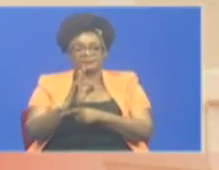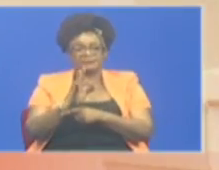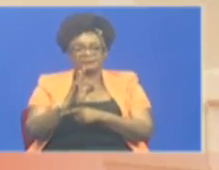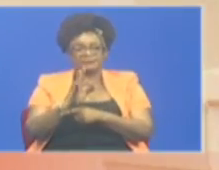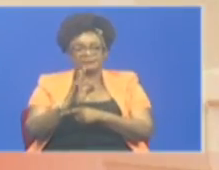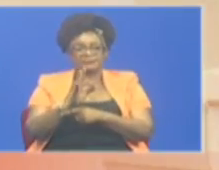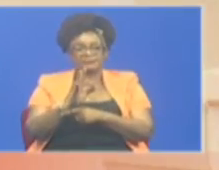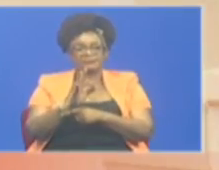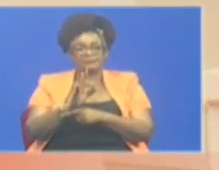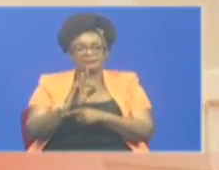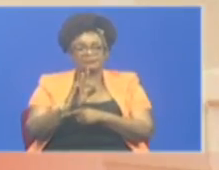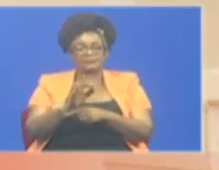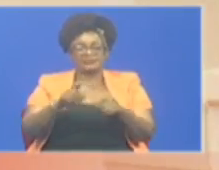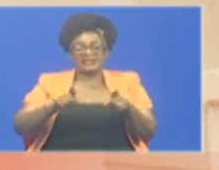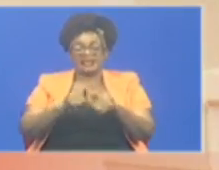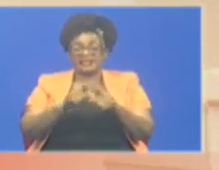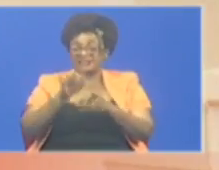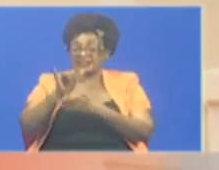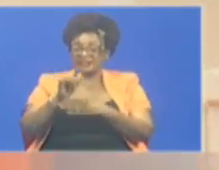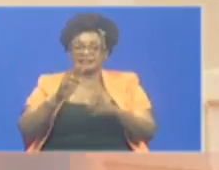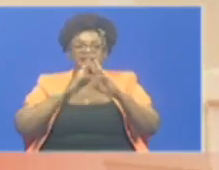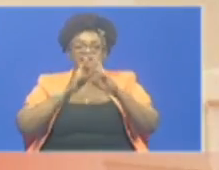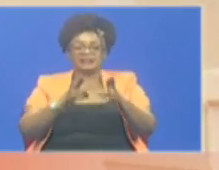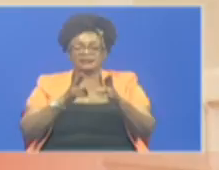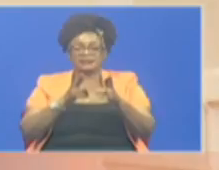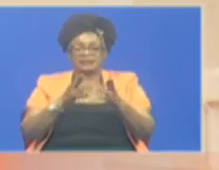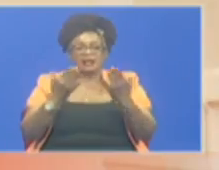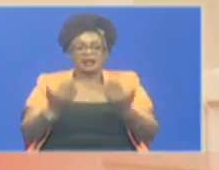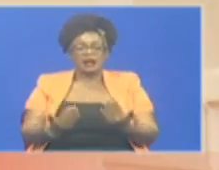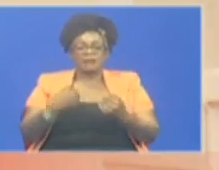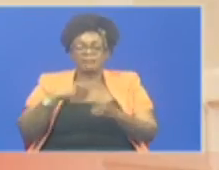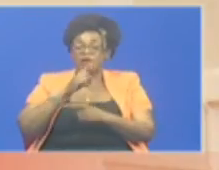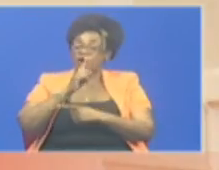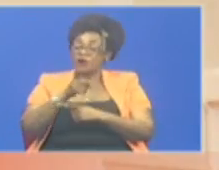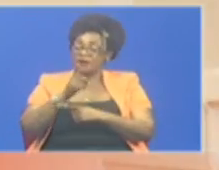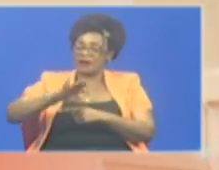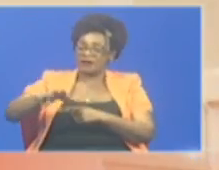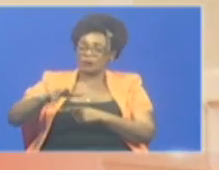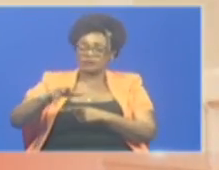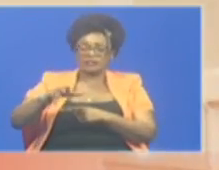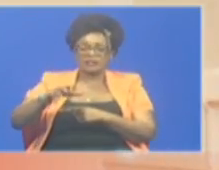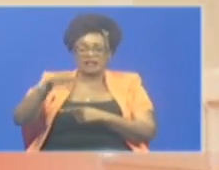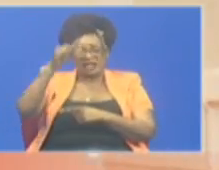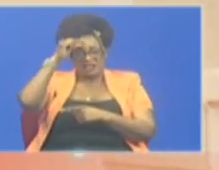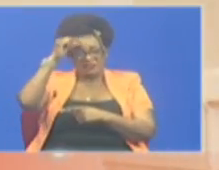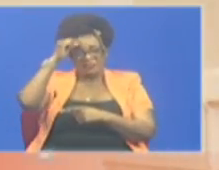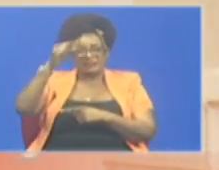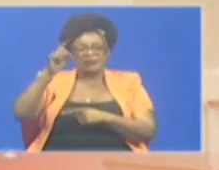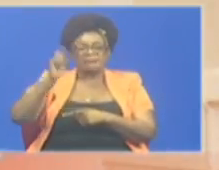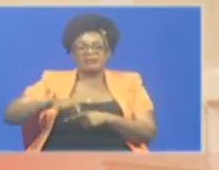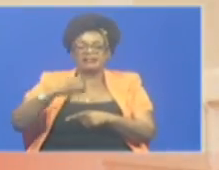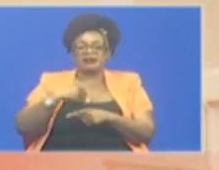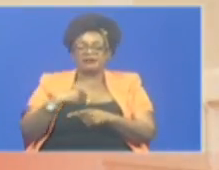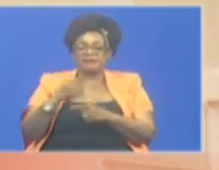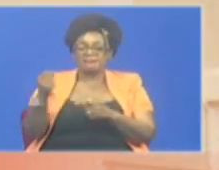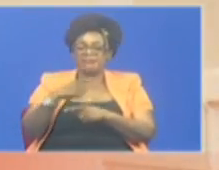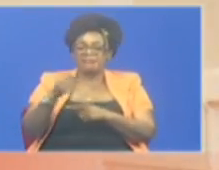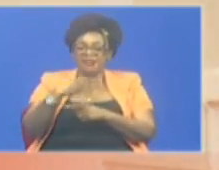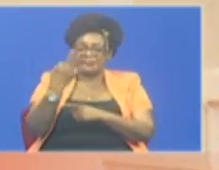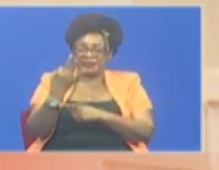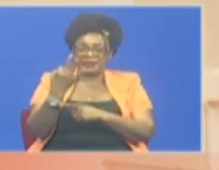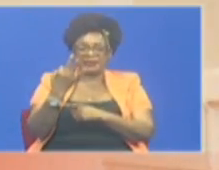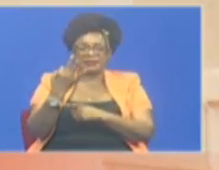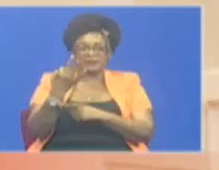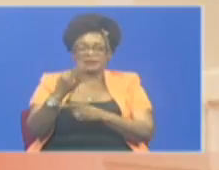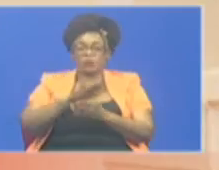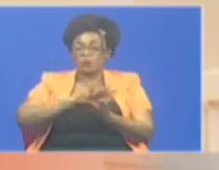And as a result, I am directing that county governments receive a 3-month waiver from the Kenya